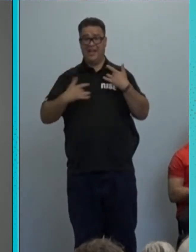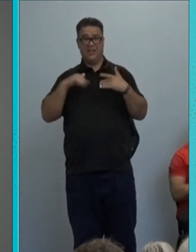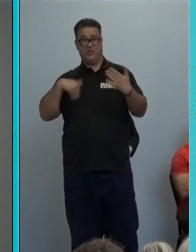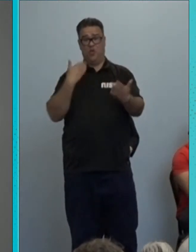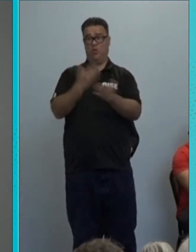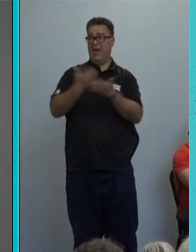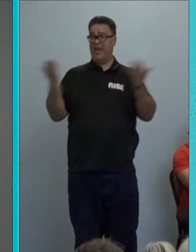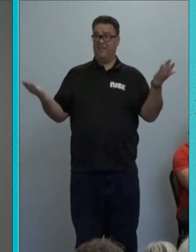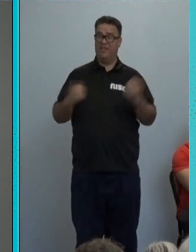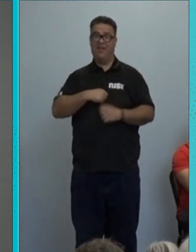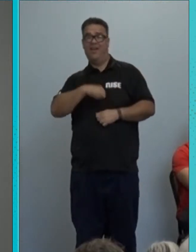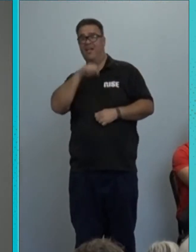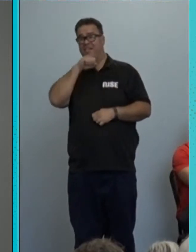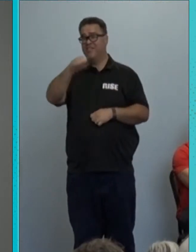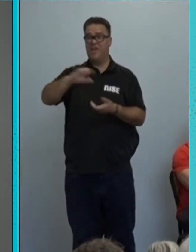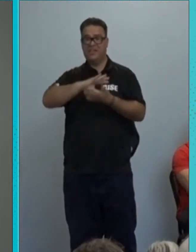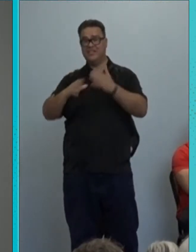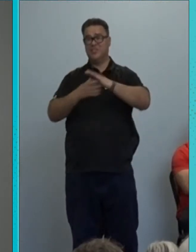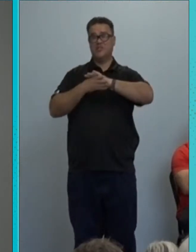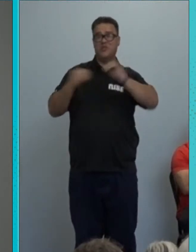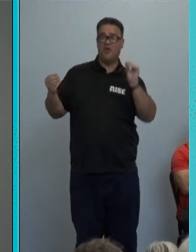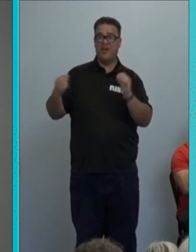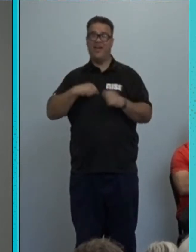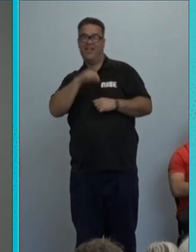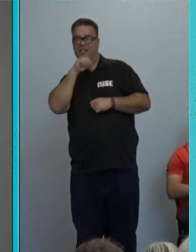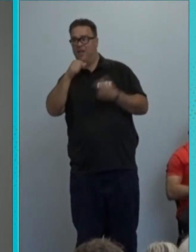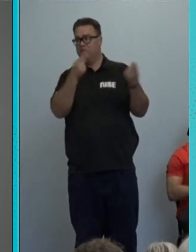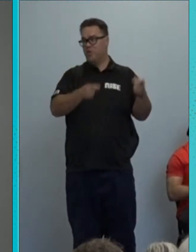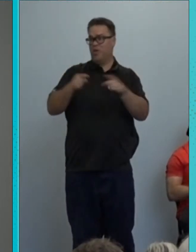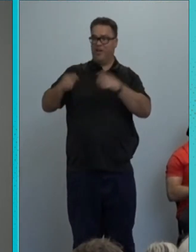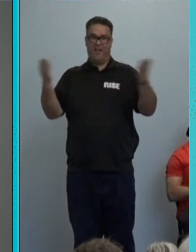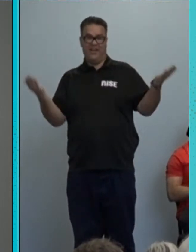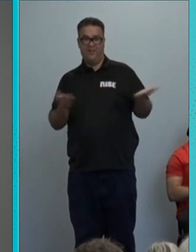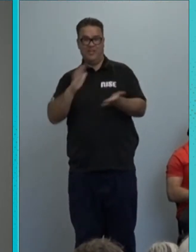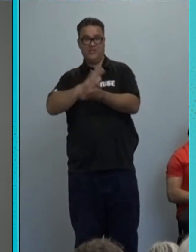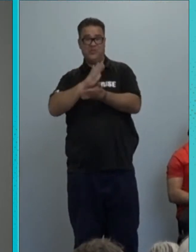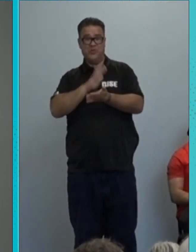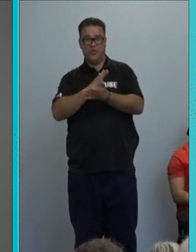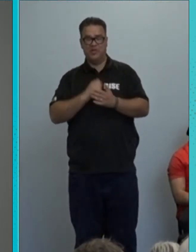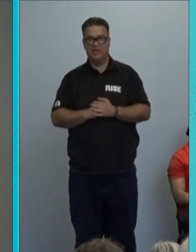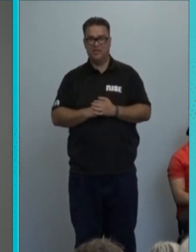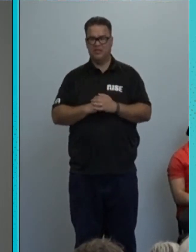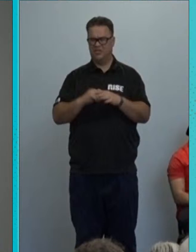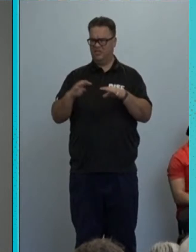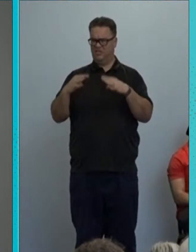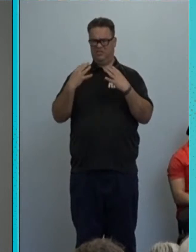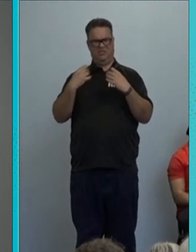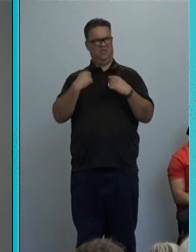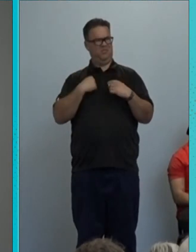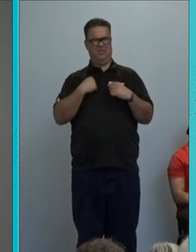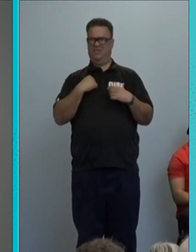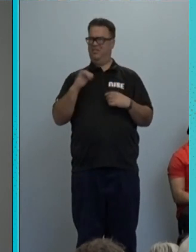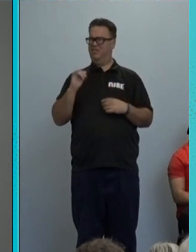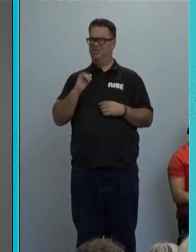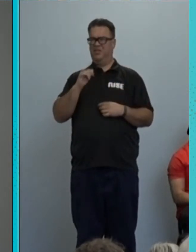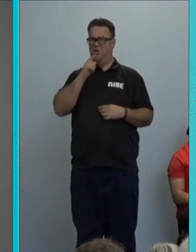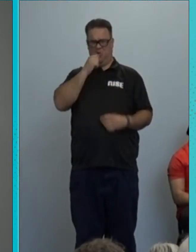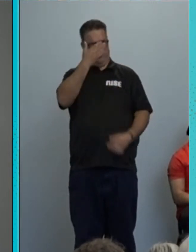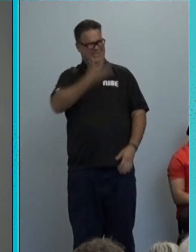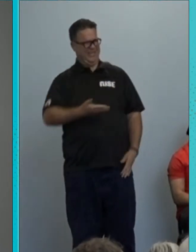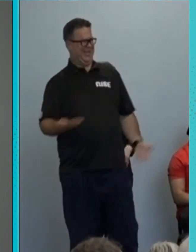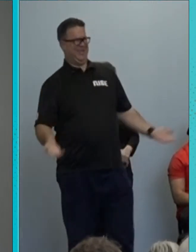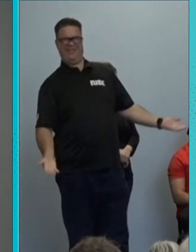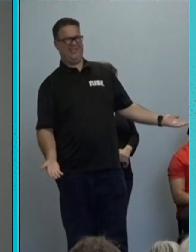here. I love this story. I love what you guys are doing. And they looked at me like, who is